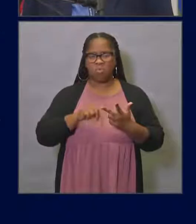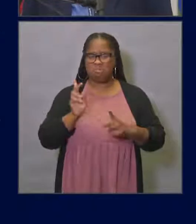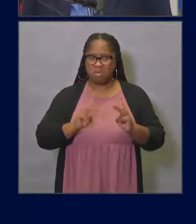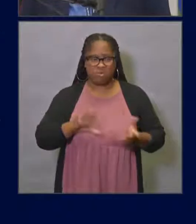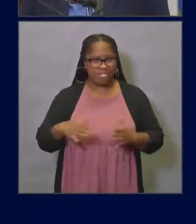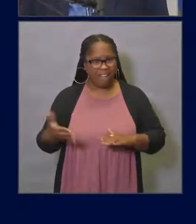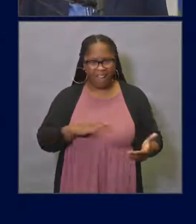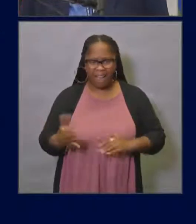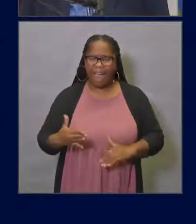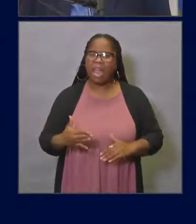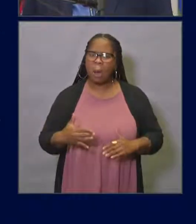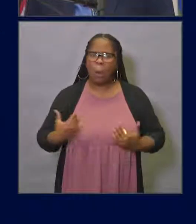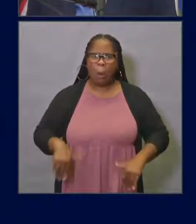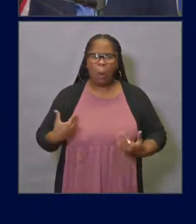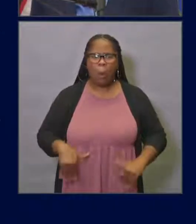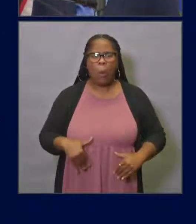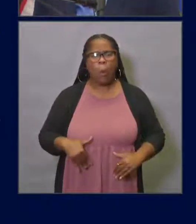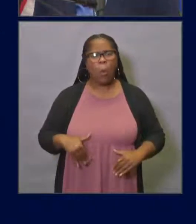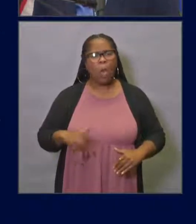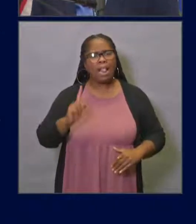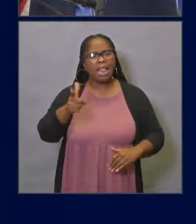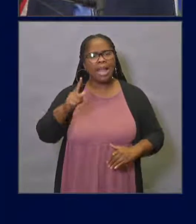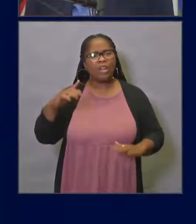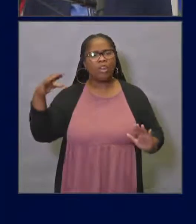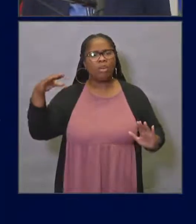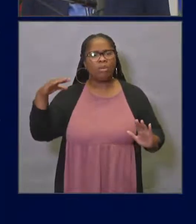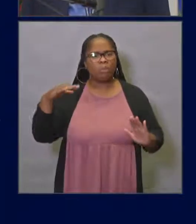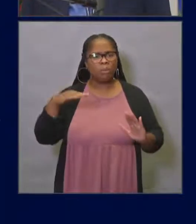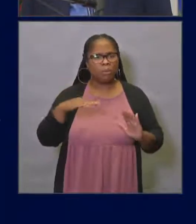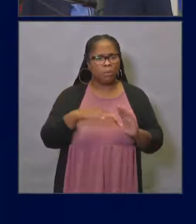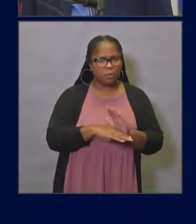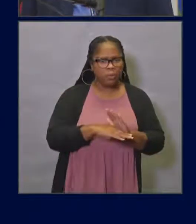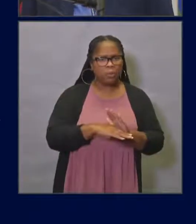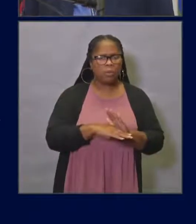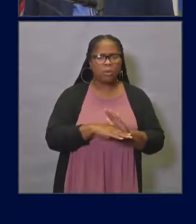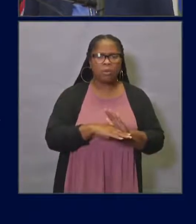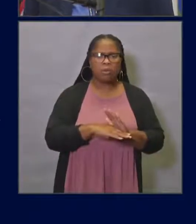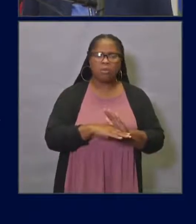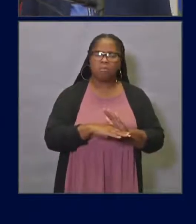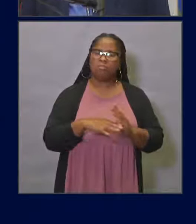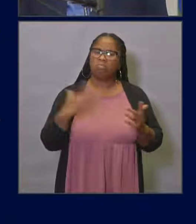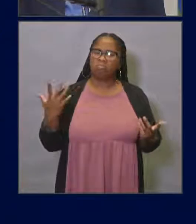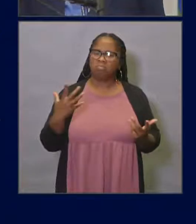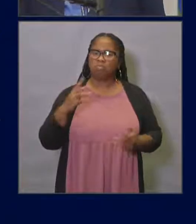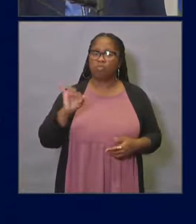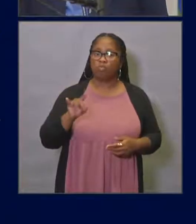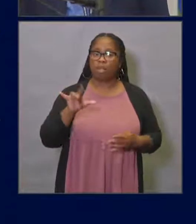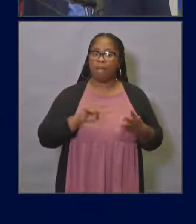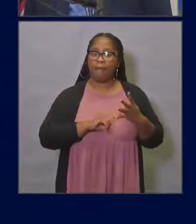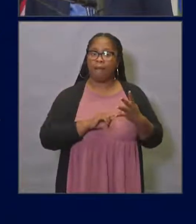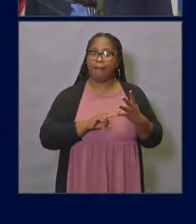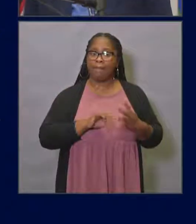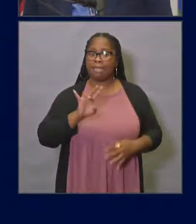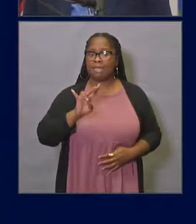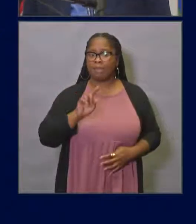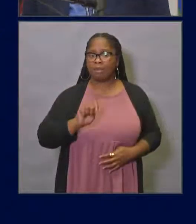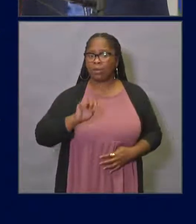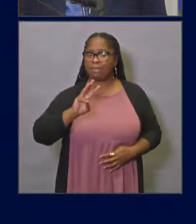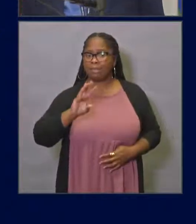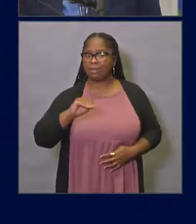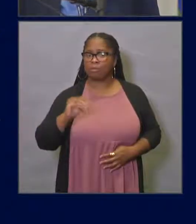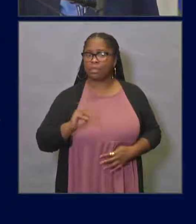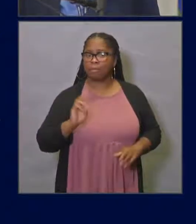In late July, the positivity rate was about 7.6%, and over the last month, the positivity rate has been